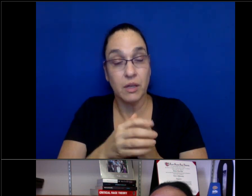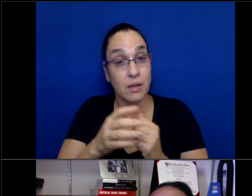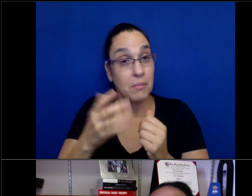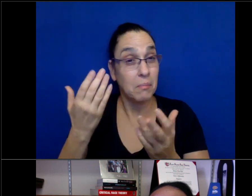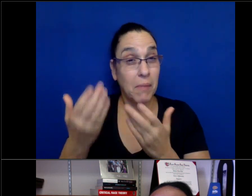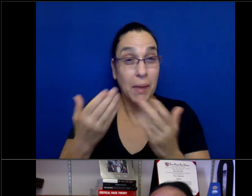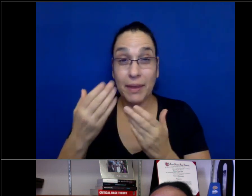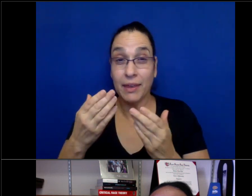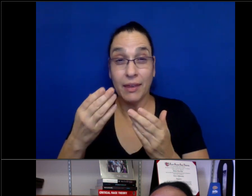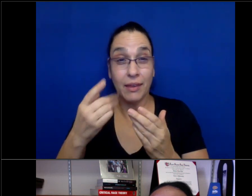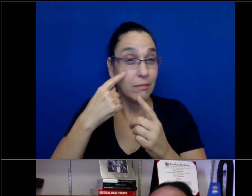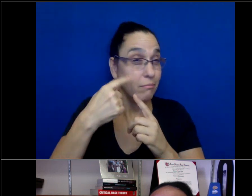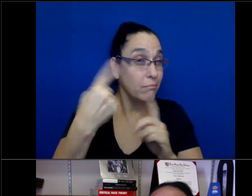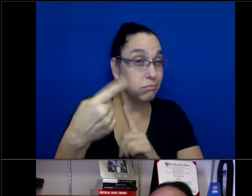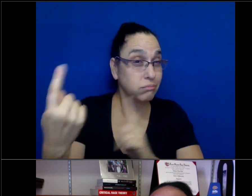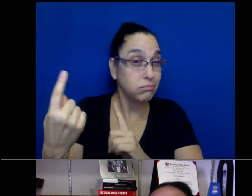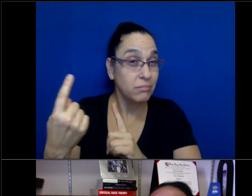and then you see